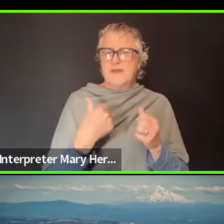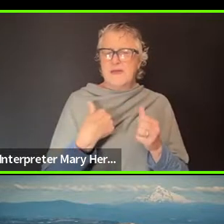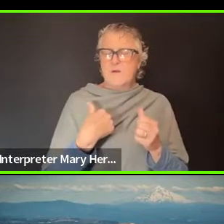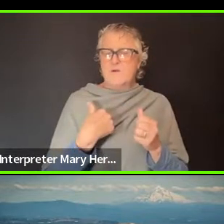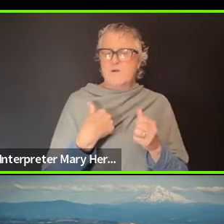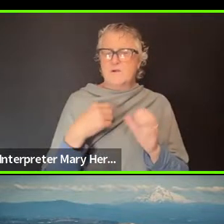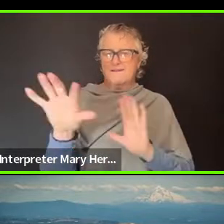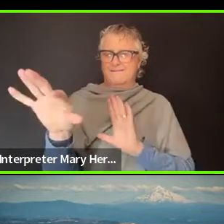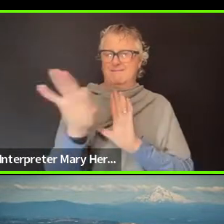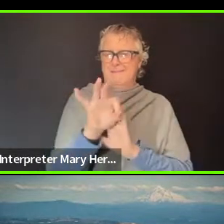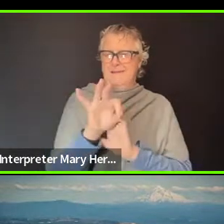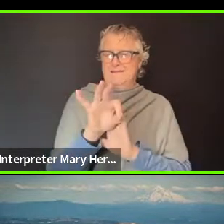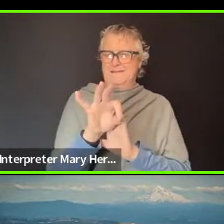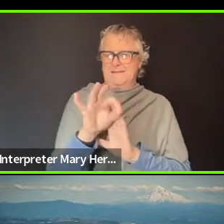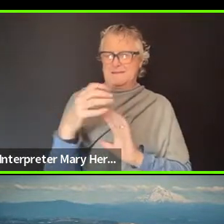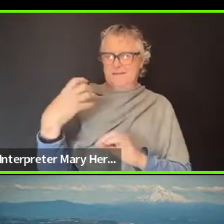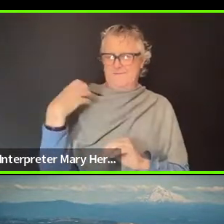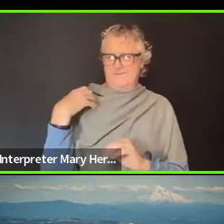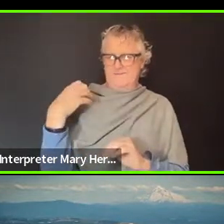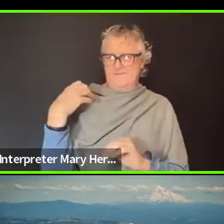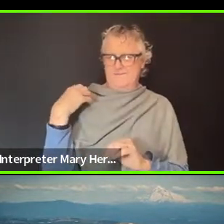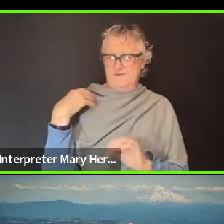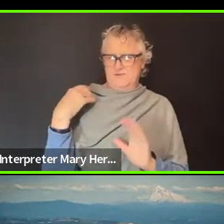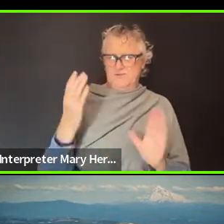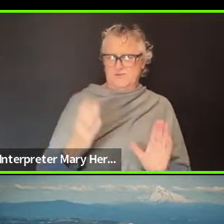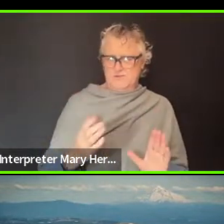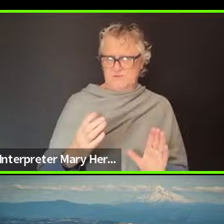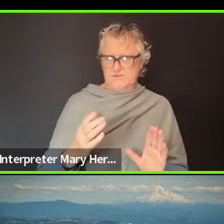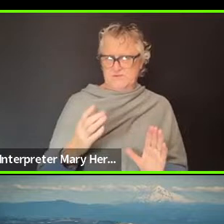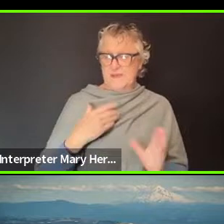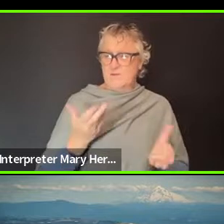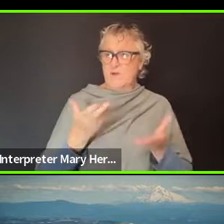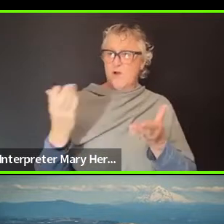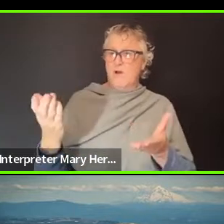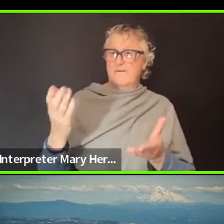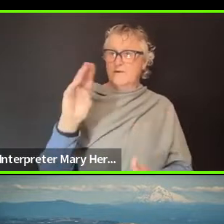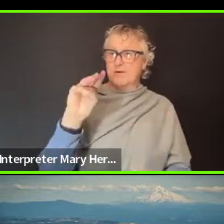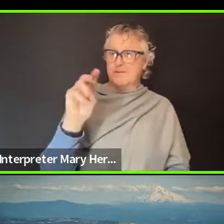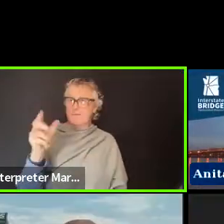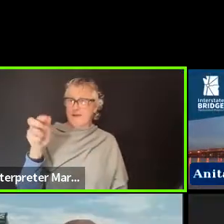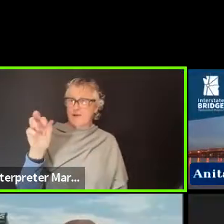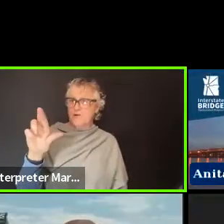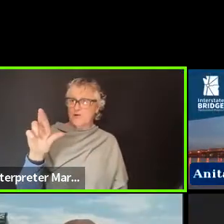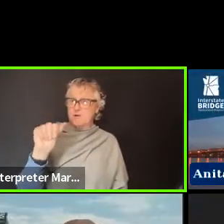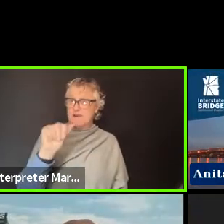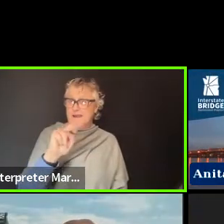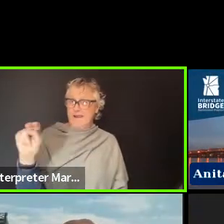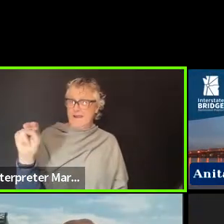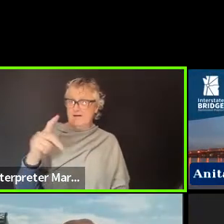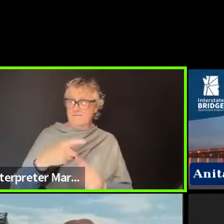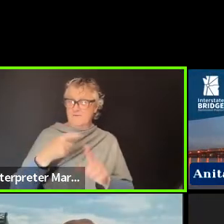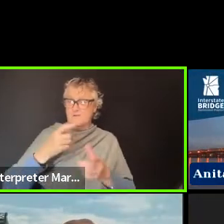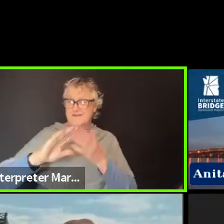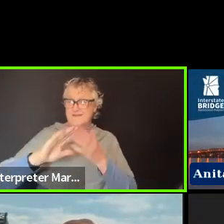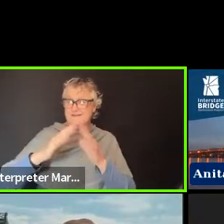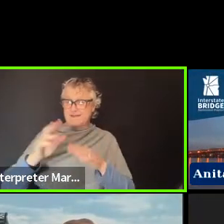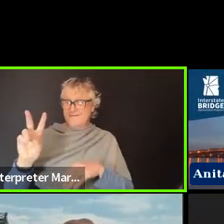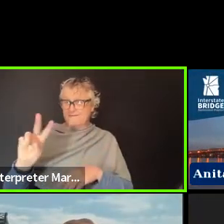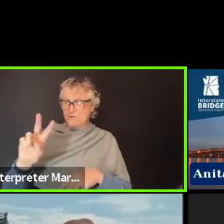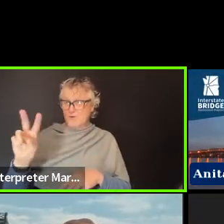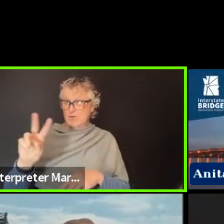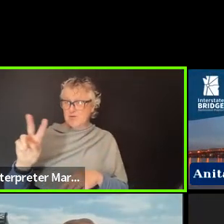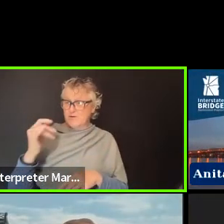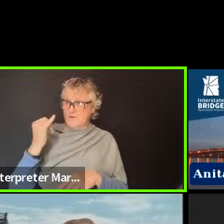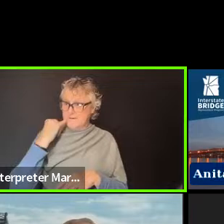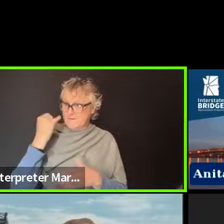officials. So I'd like to offer Mayor Ann from the City of Vancouver, if you would like to provide an update.